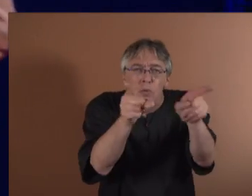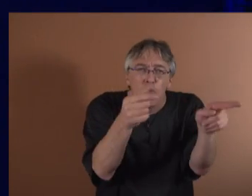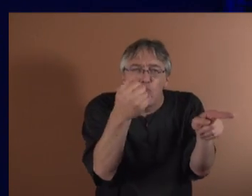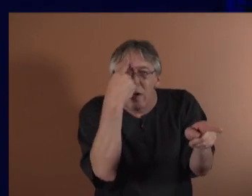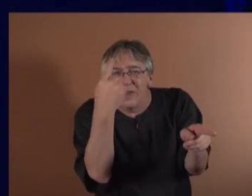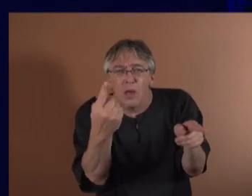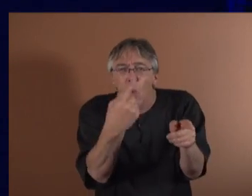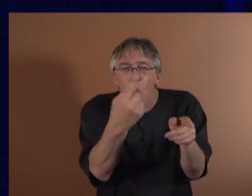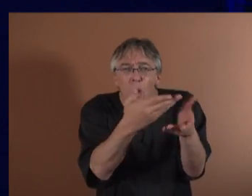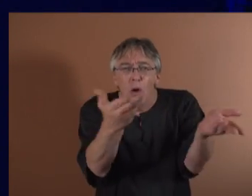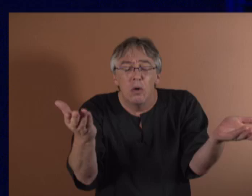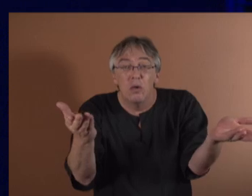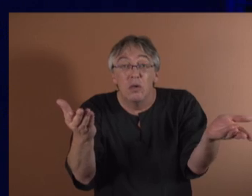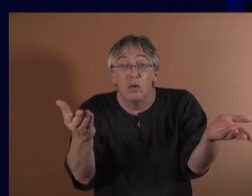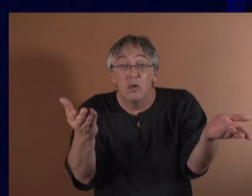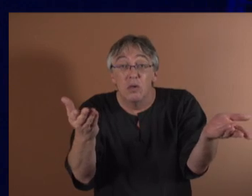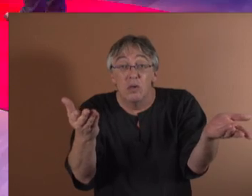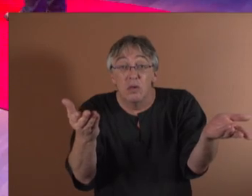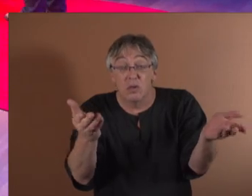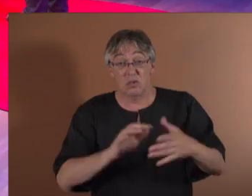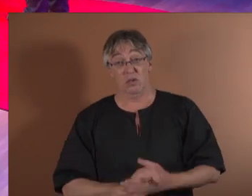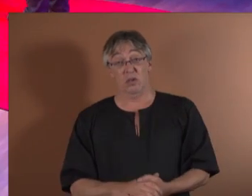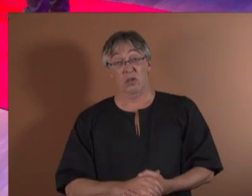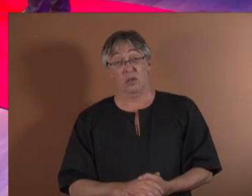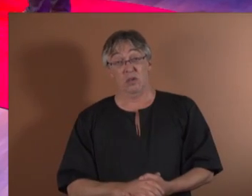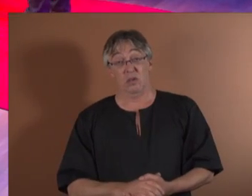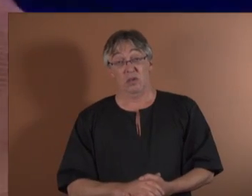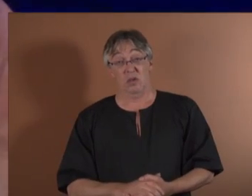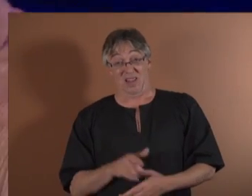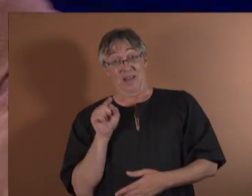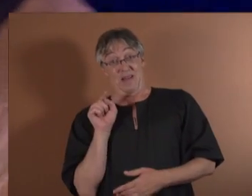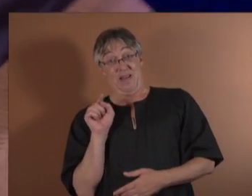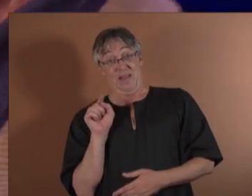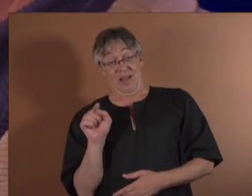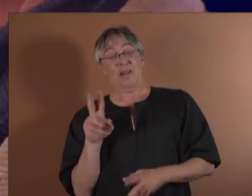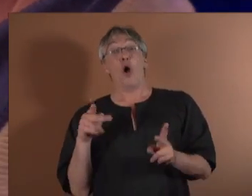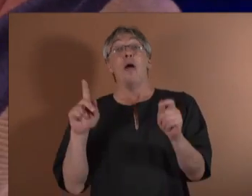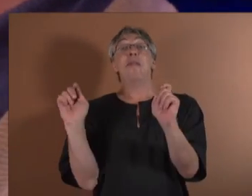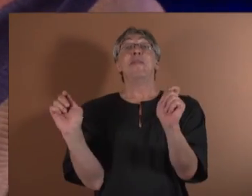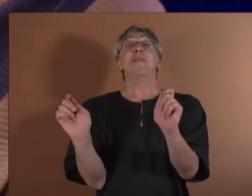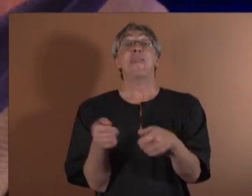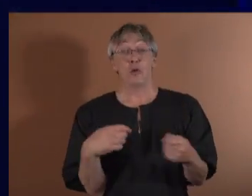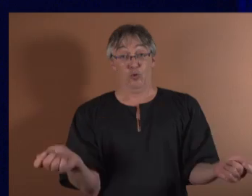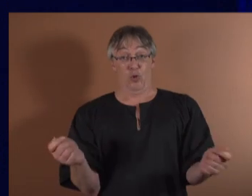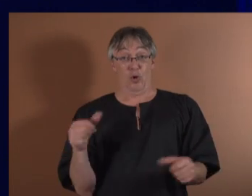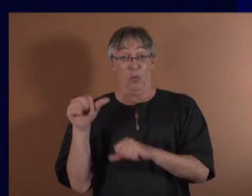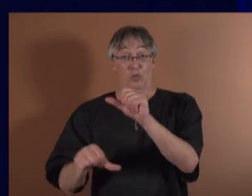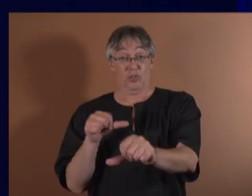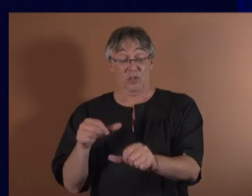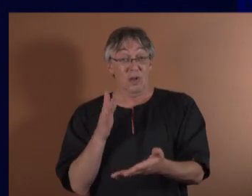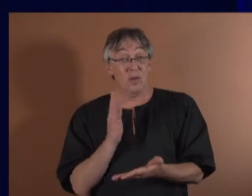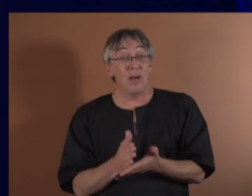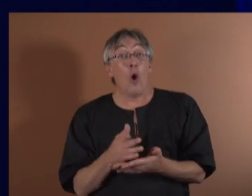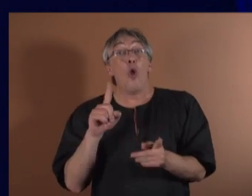Now, where does that automatically you assume that you are in the natural planning model? Because to know a good idea, that's your critical, rational,